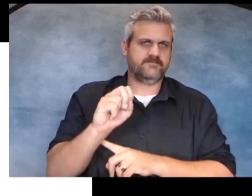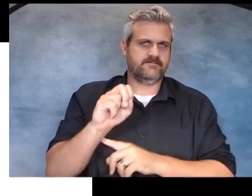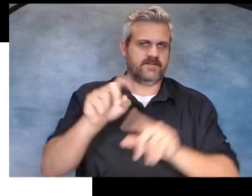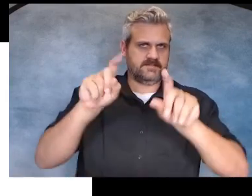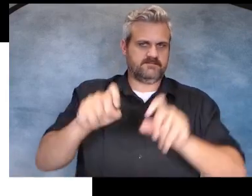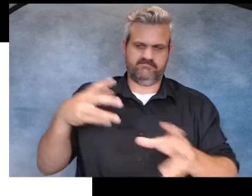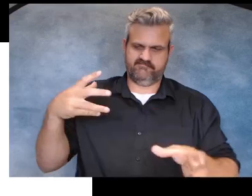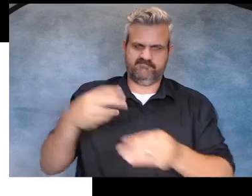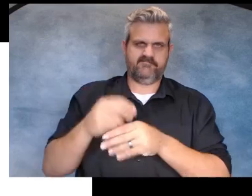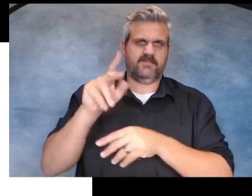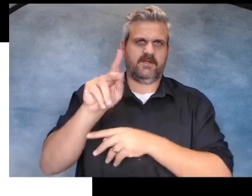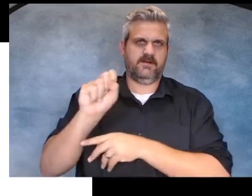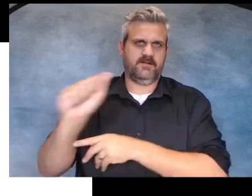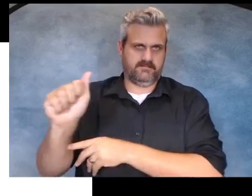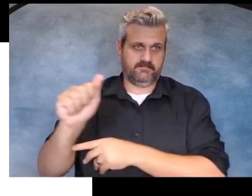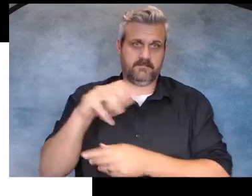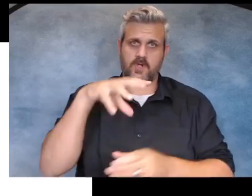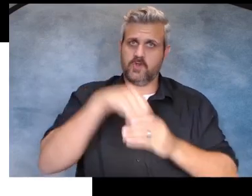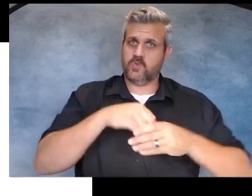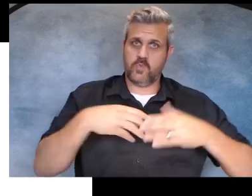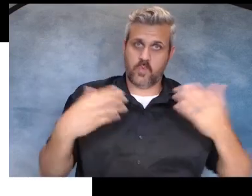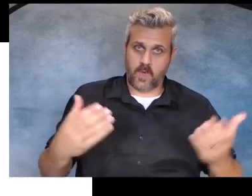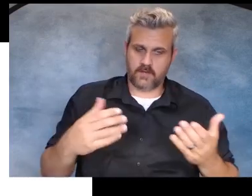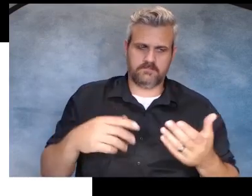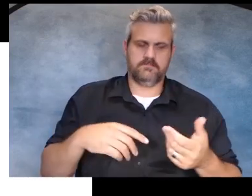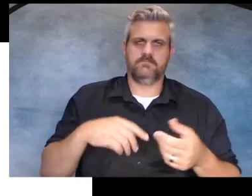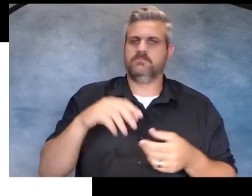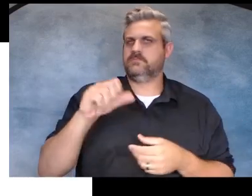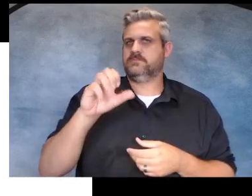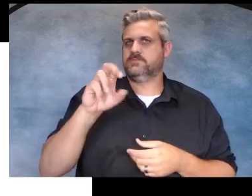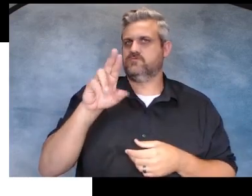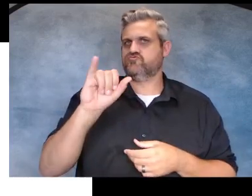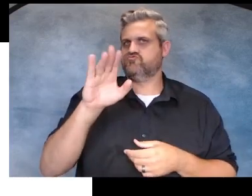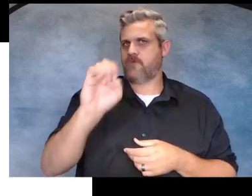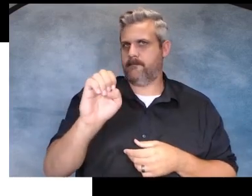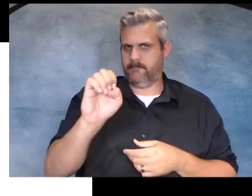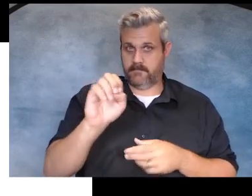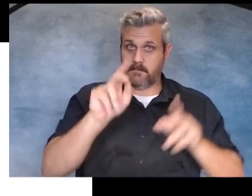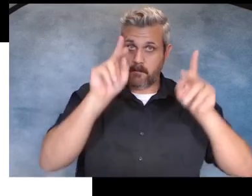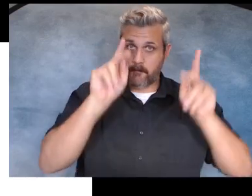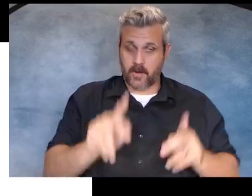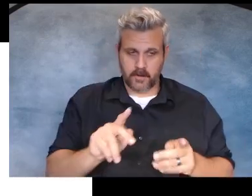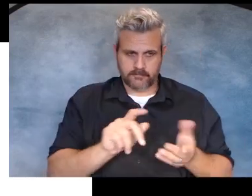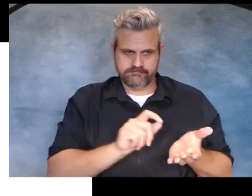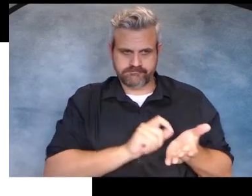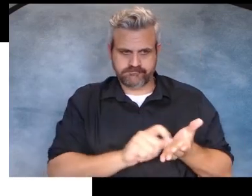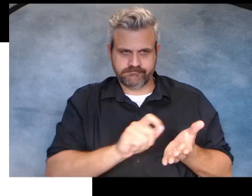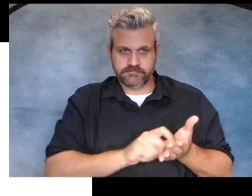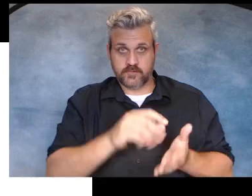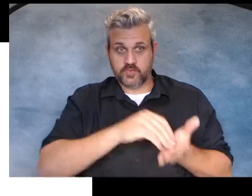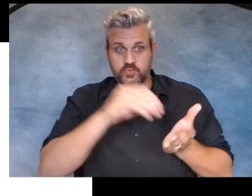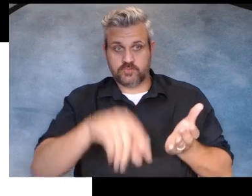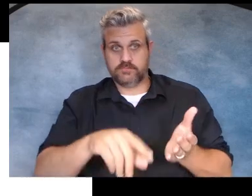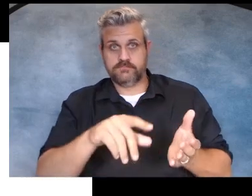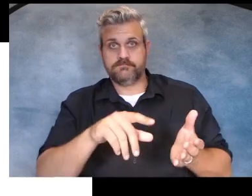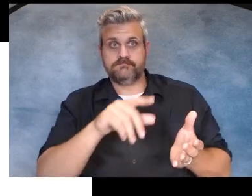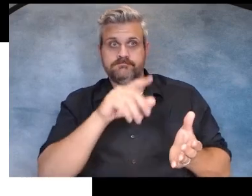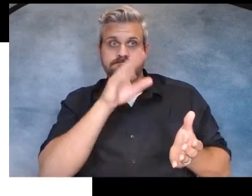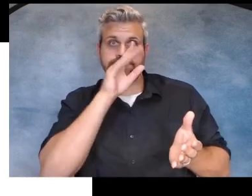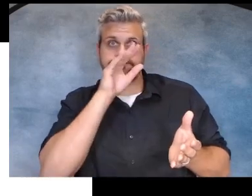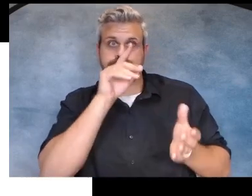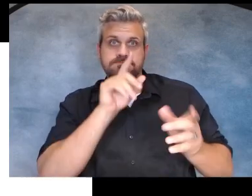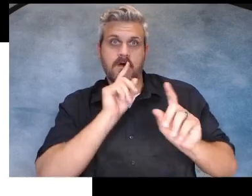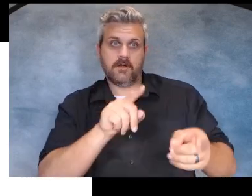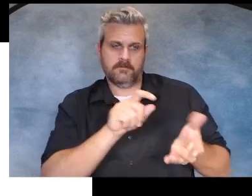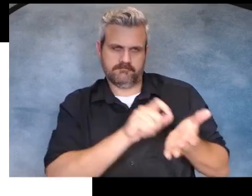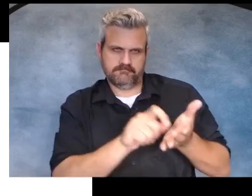KSA, include a scribe, which is a person who records what the student dictates word for